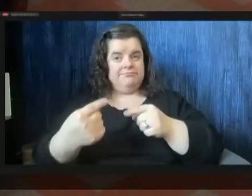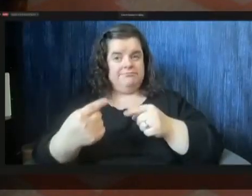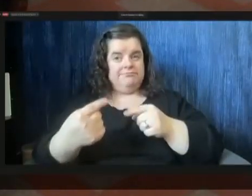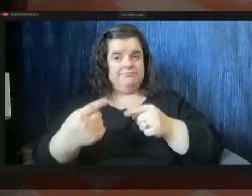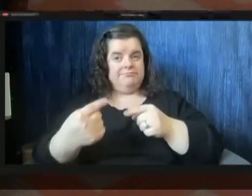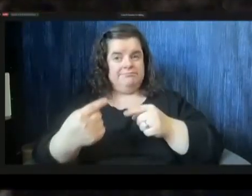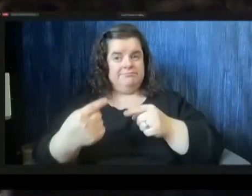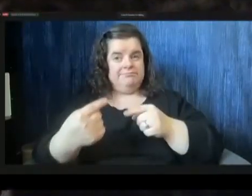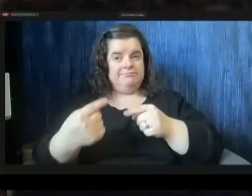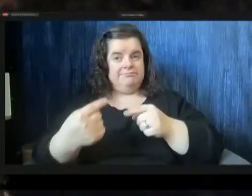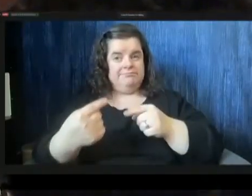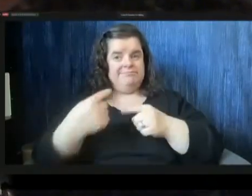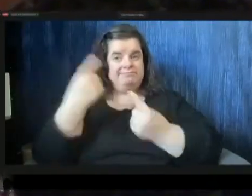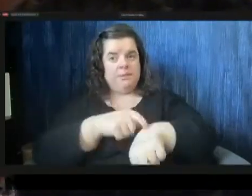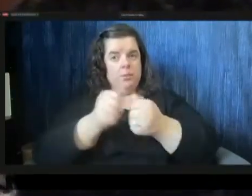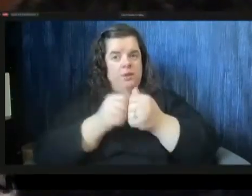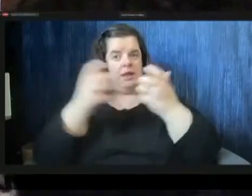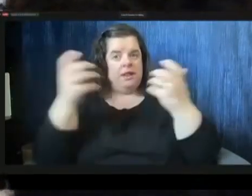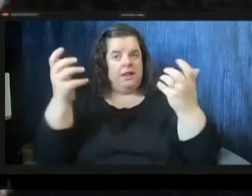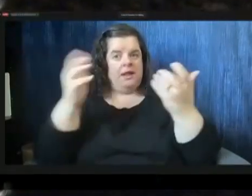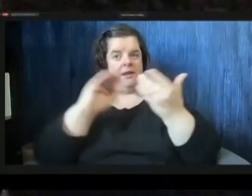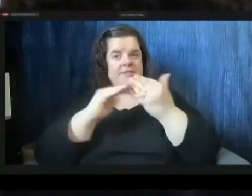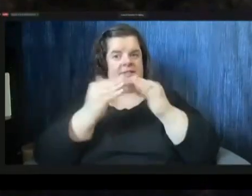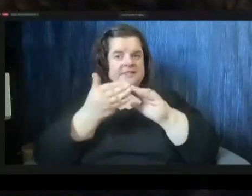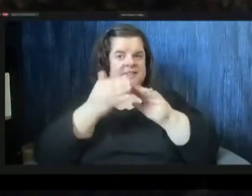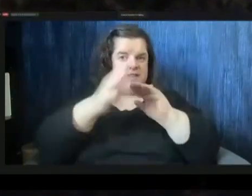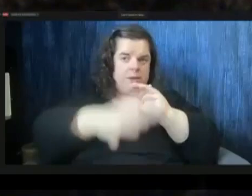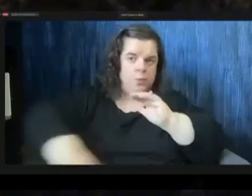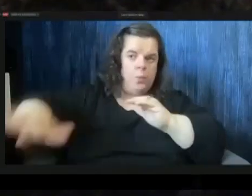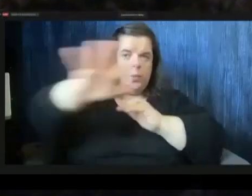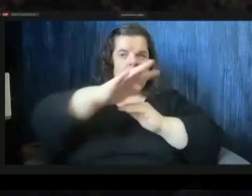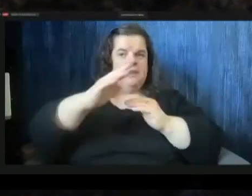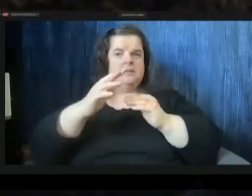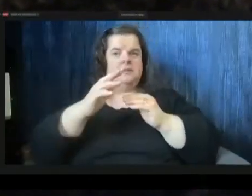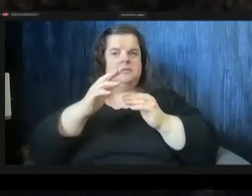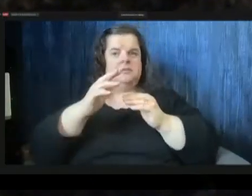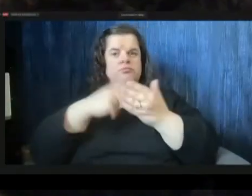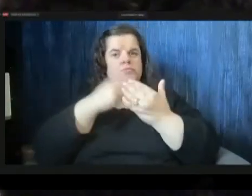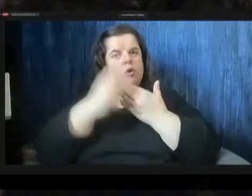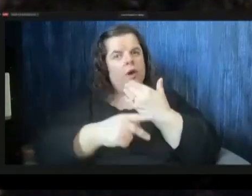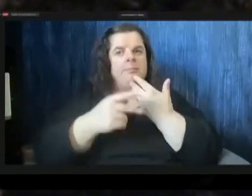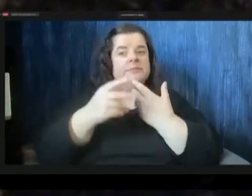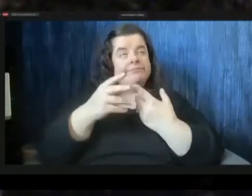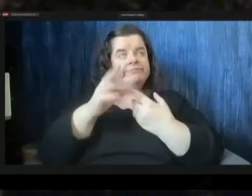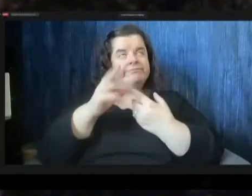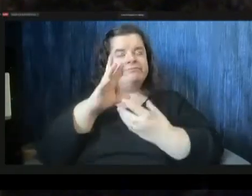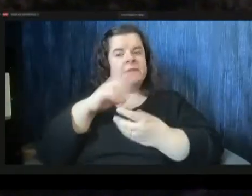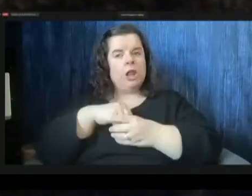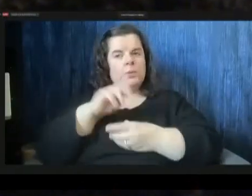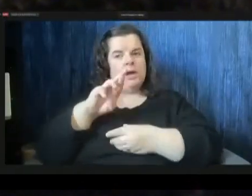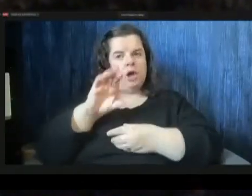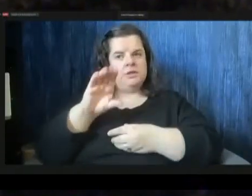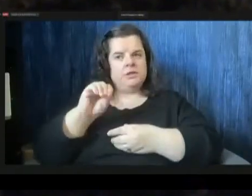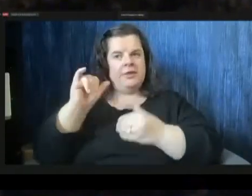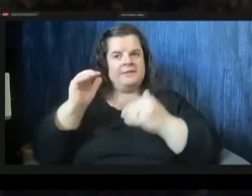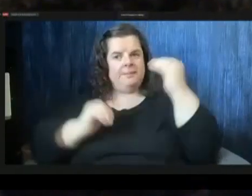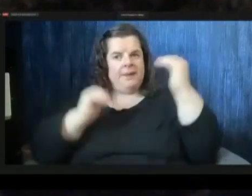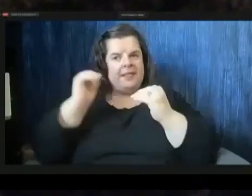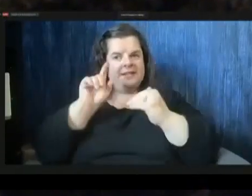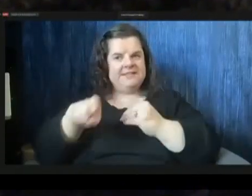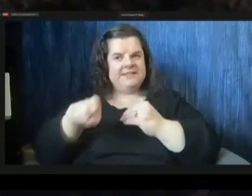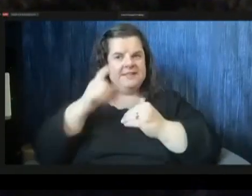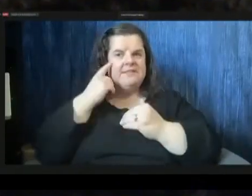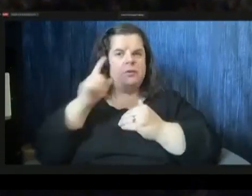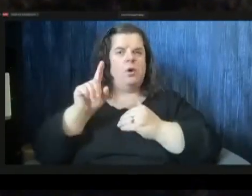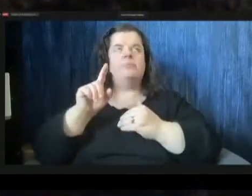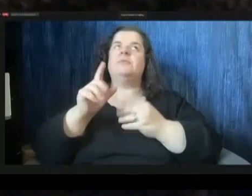with a lot of citywide programs, and RCOs are not excluded from that, is to balance the need for the desire for,